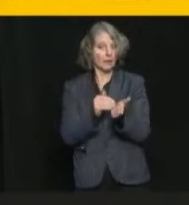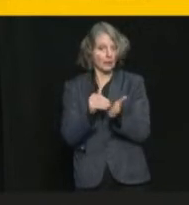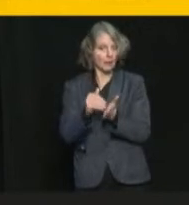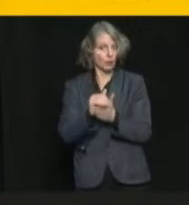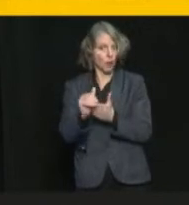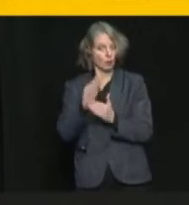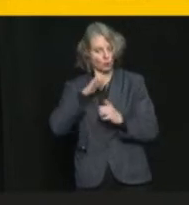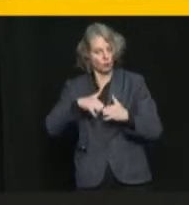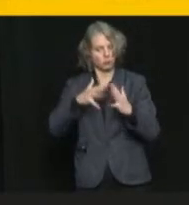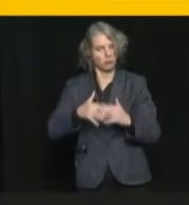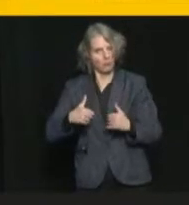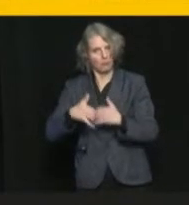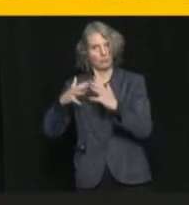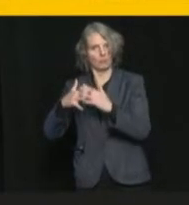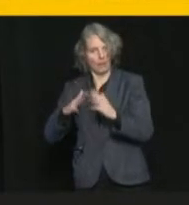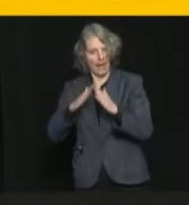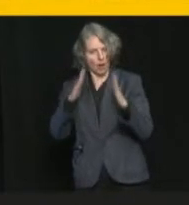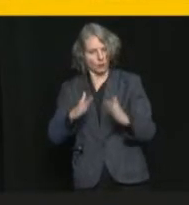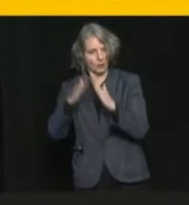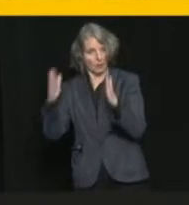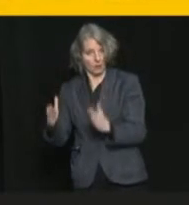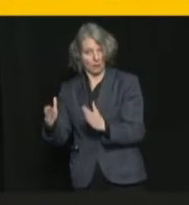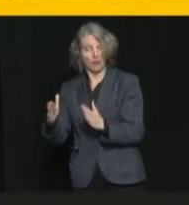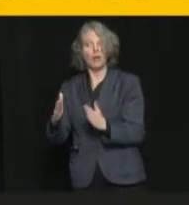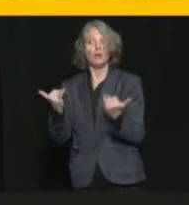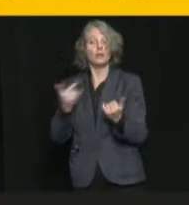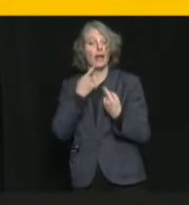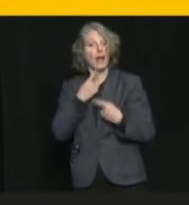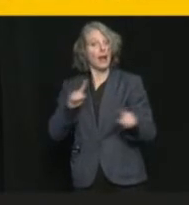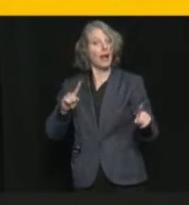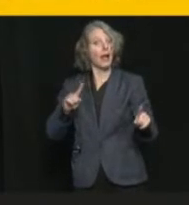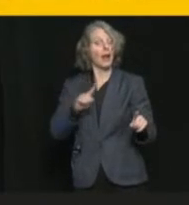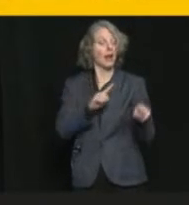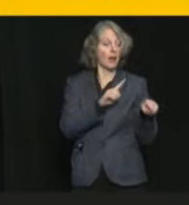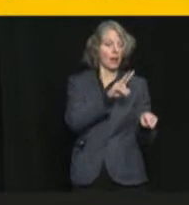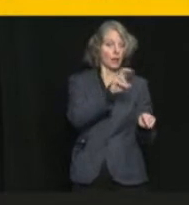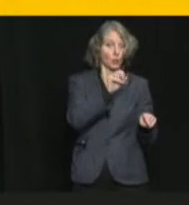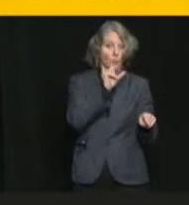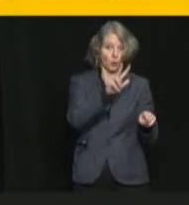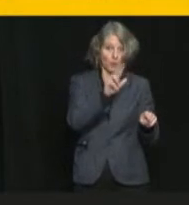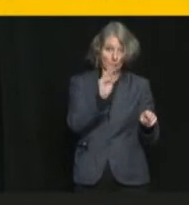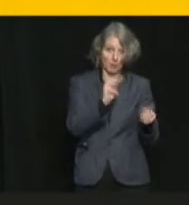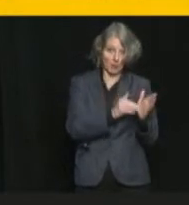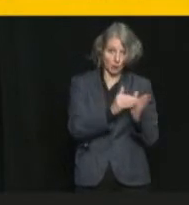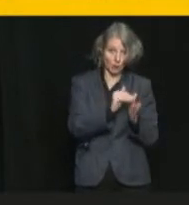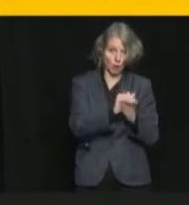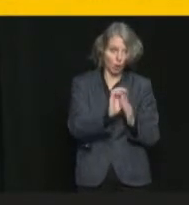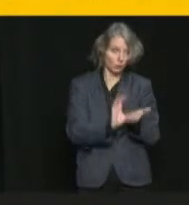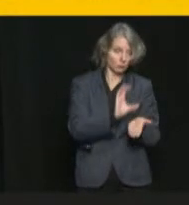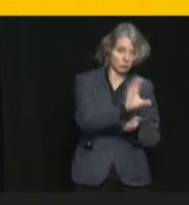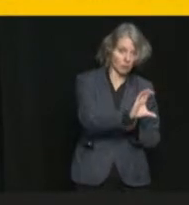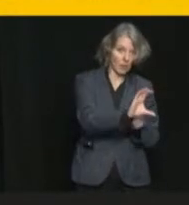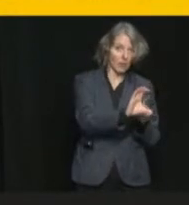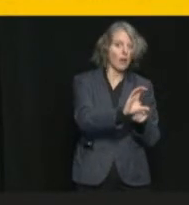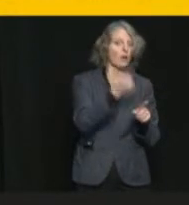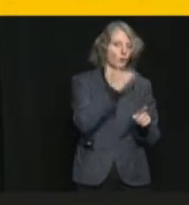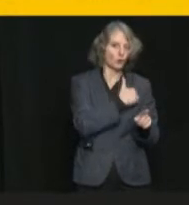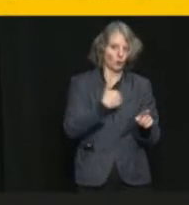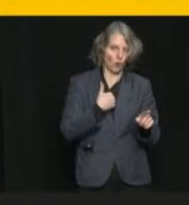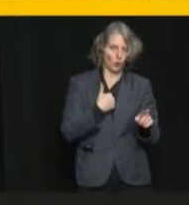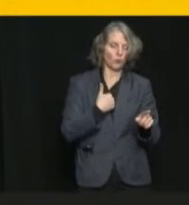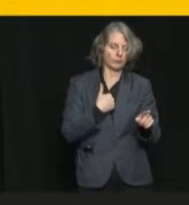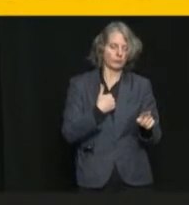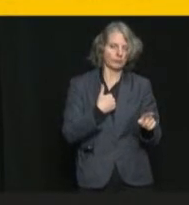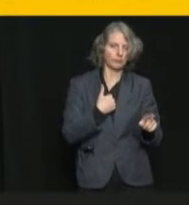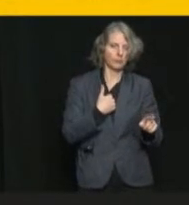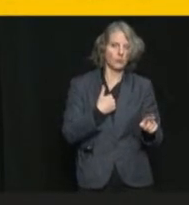Initiative. Today, we can announce the details of the over $203 million that was allocated for Toronto. The